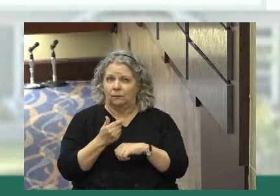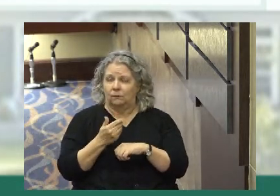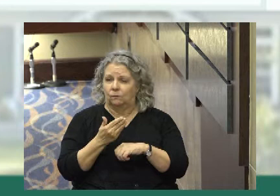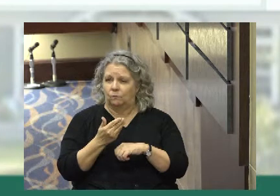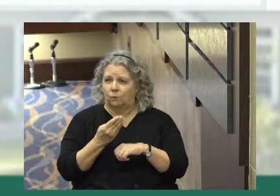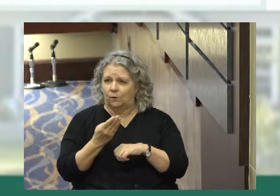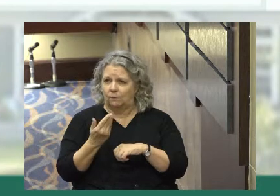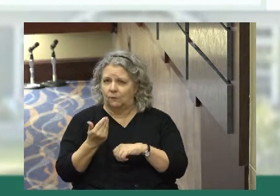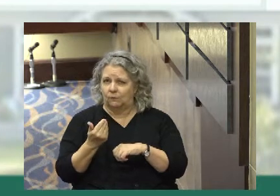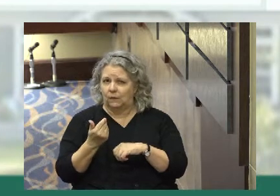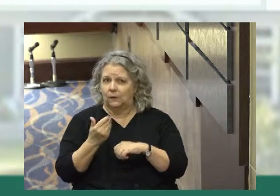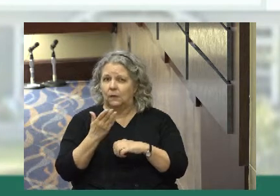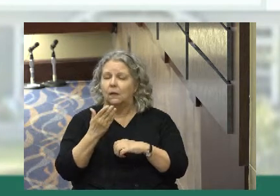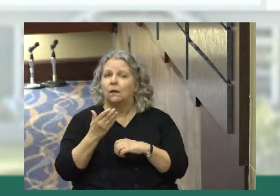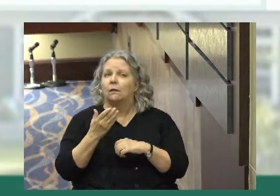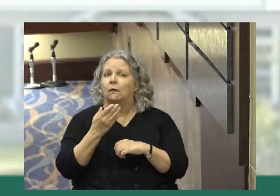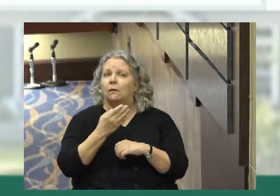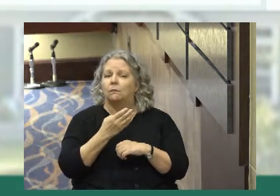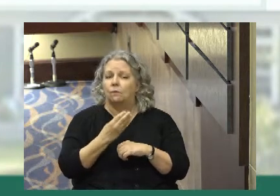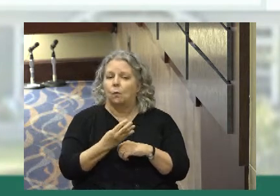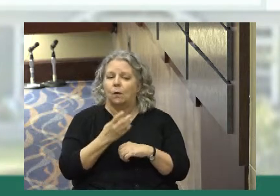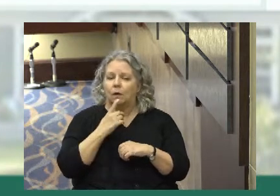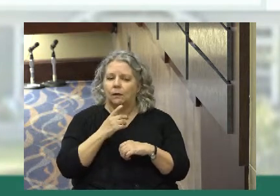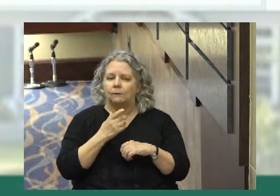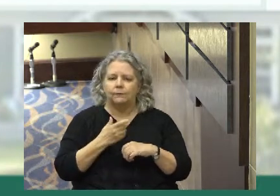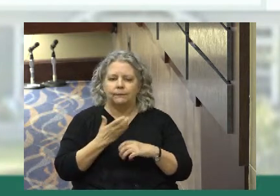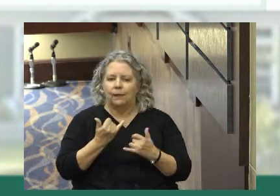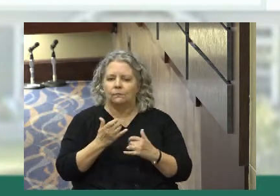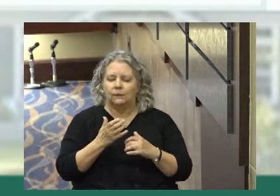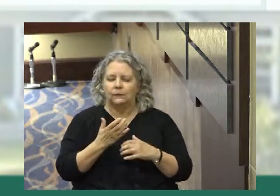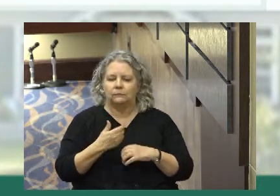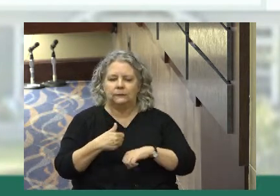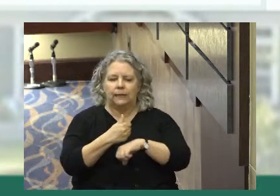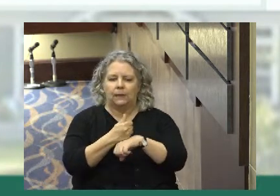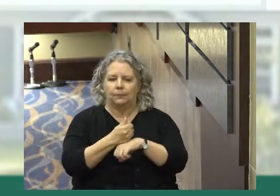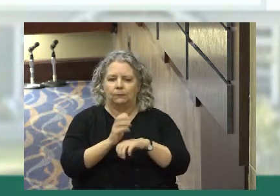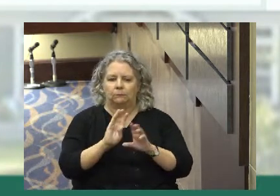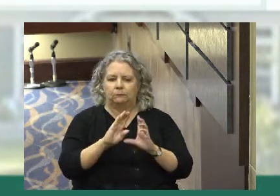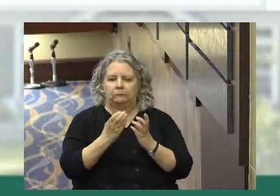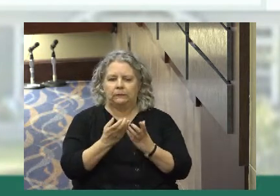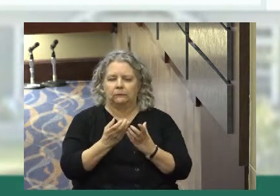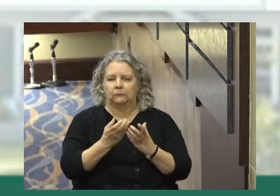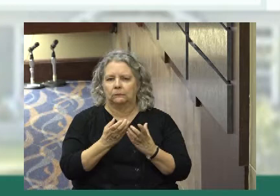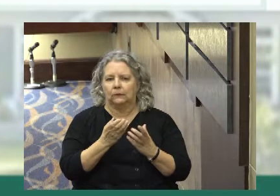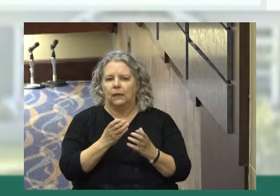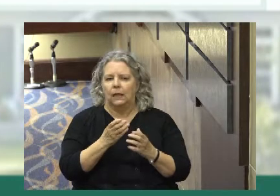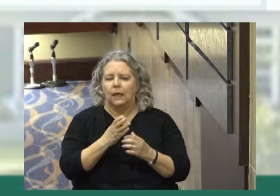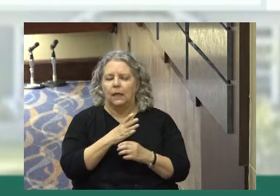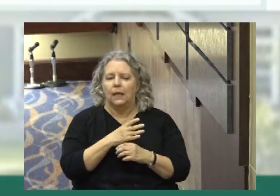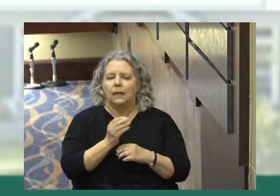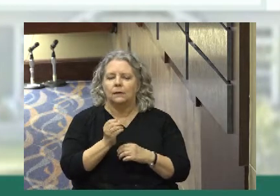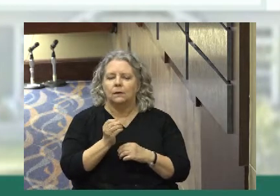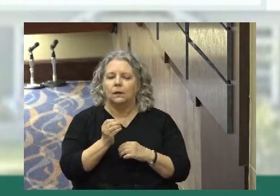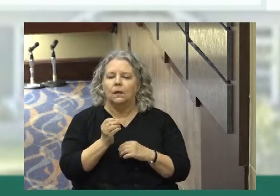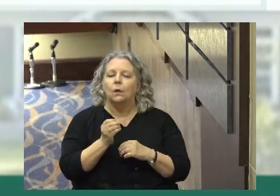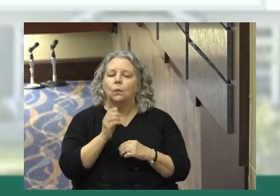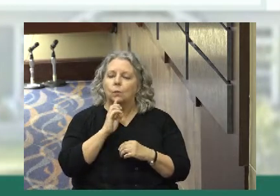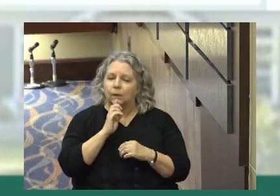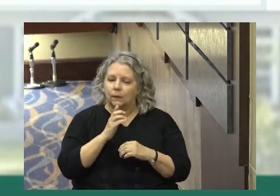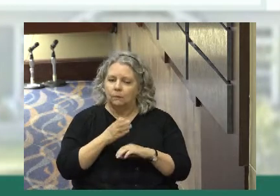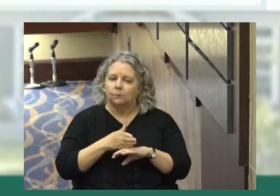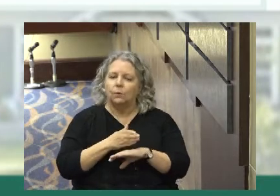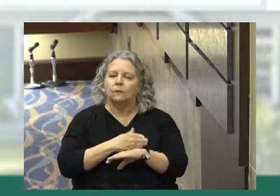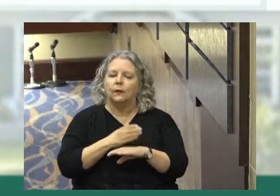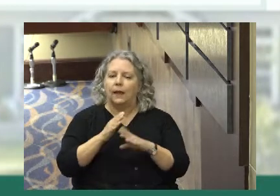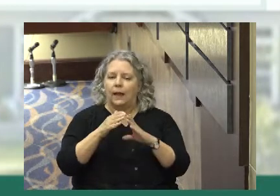You're very much aware of that. We're involved in every one of those. So the higher density housing is very important to us. We